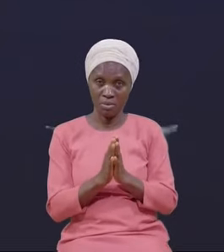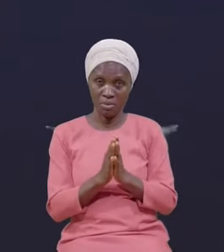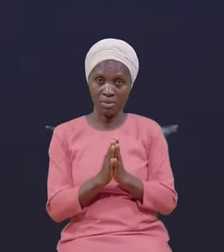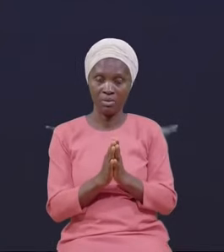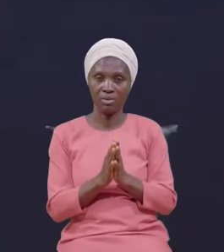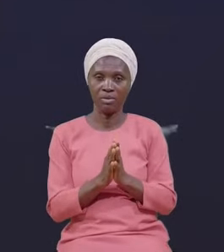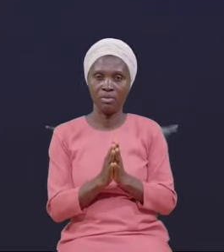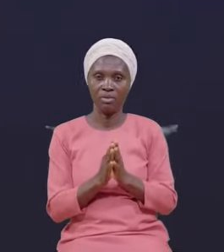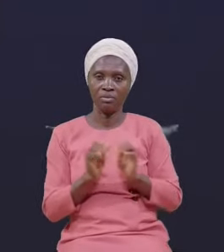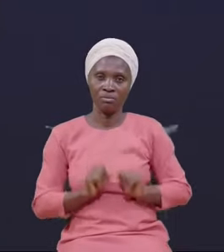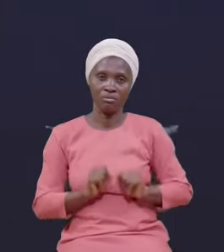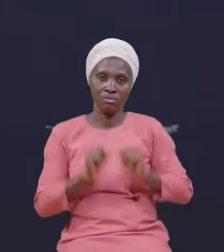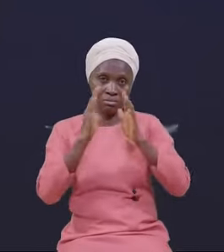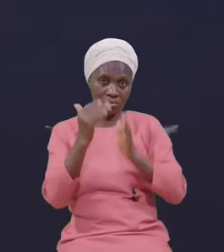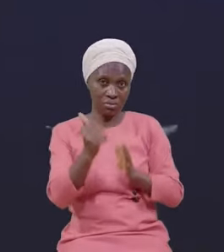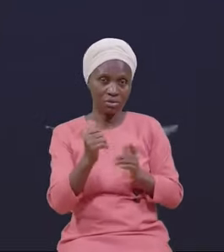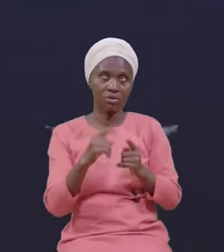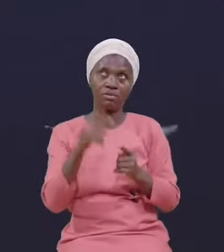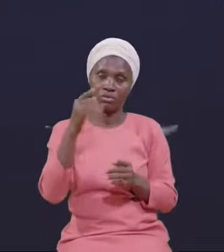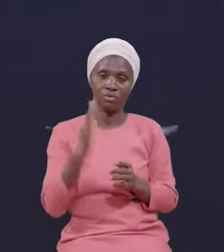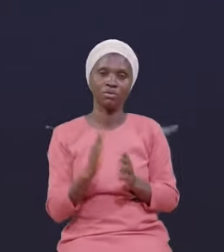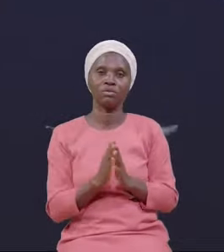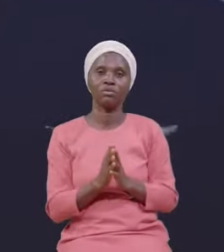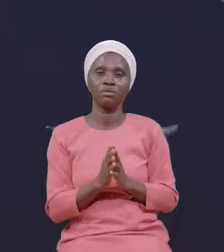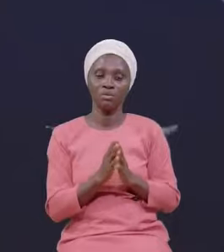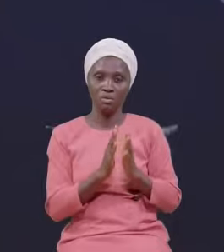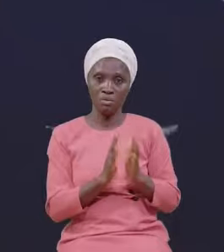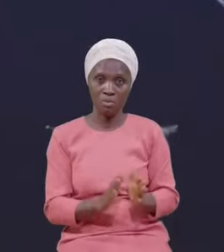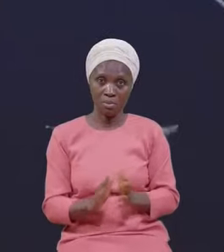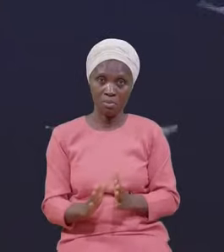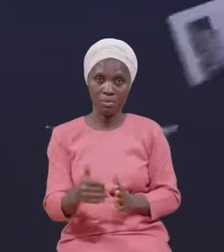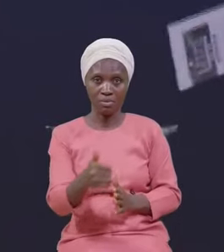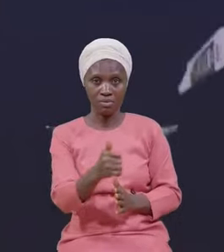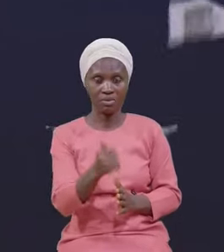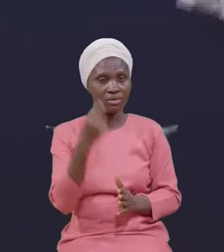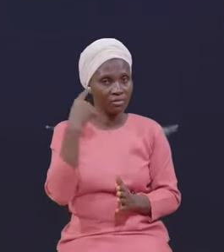prepare yourself for this morning